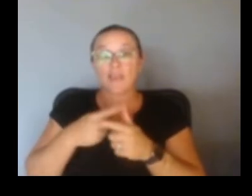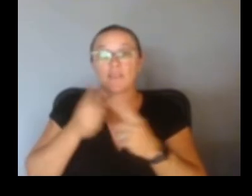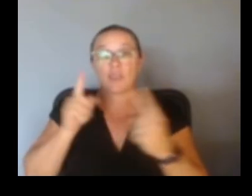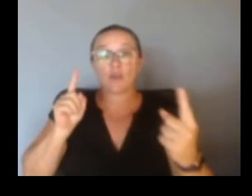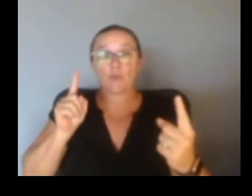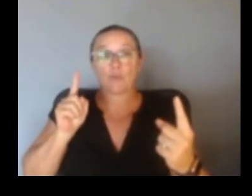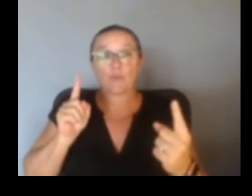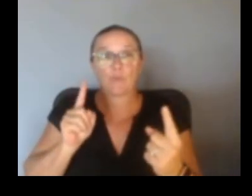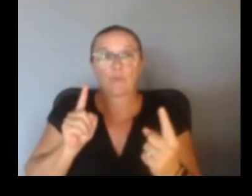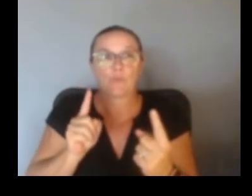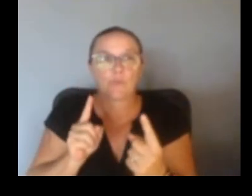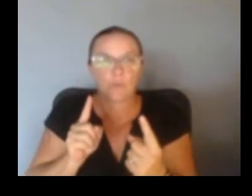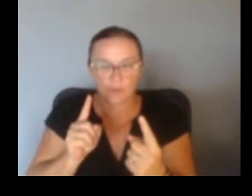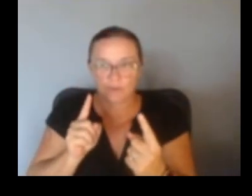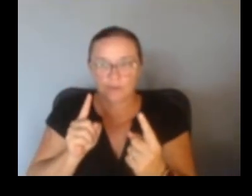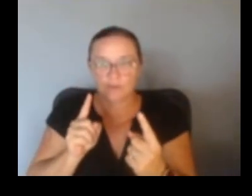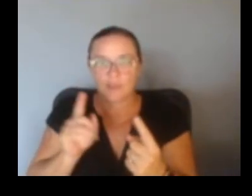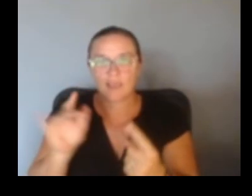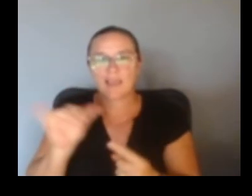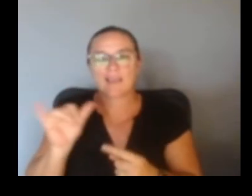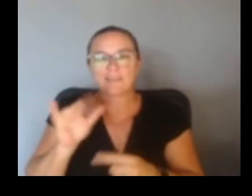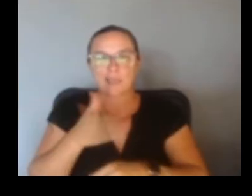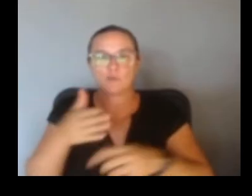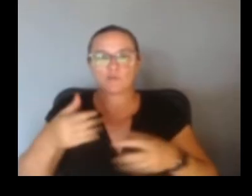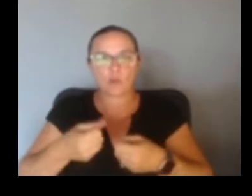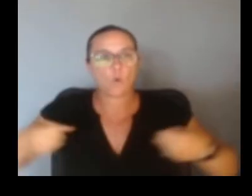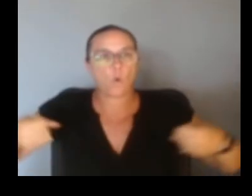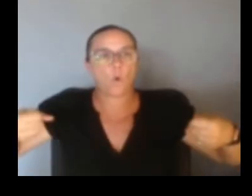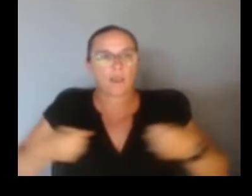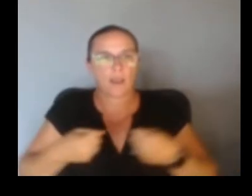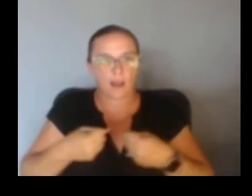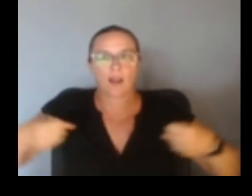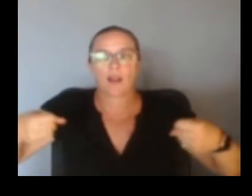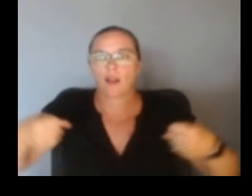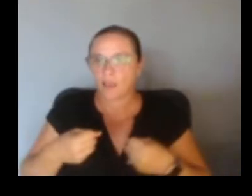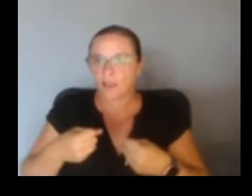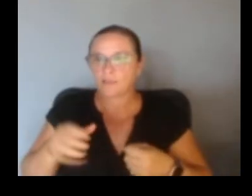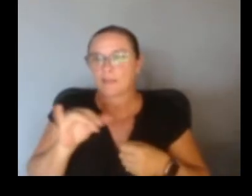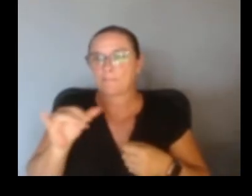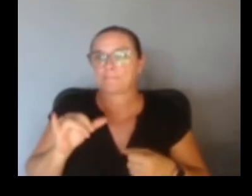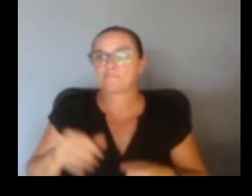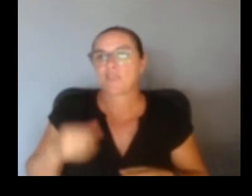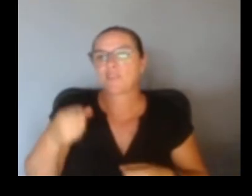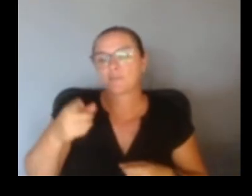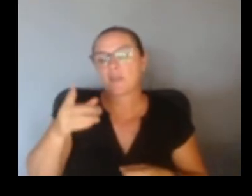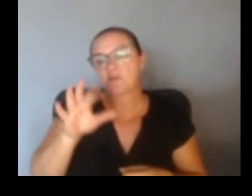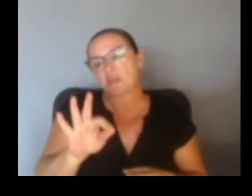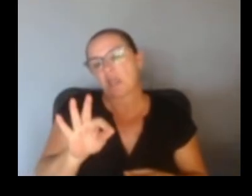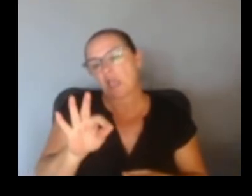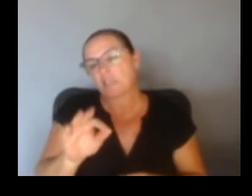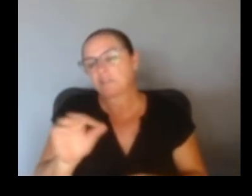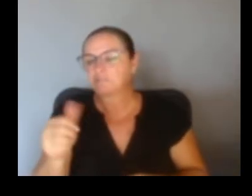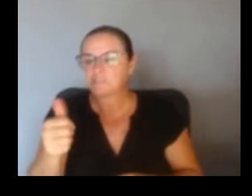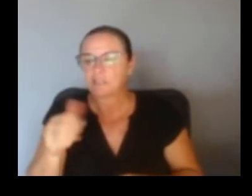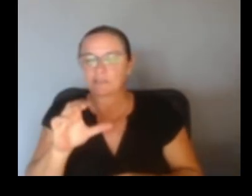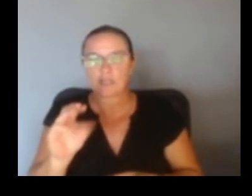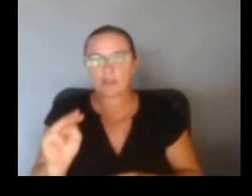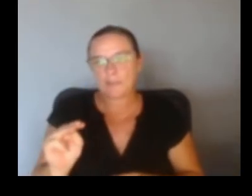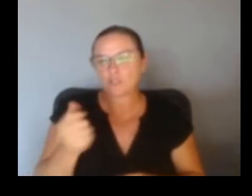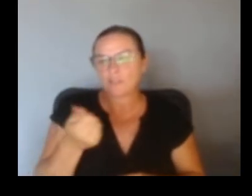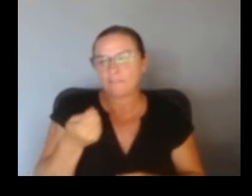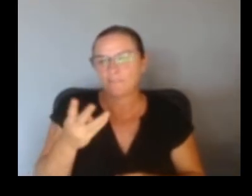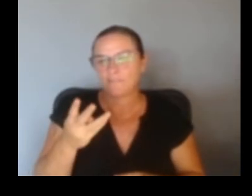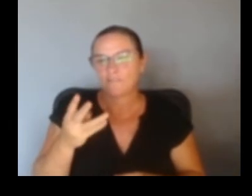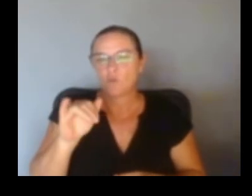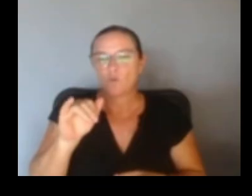our accordion back. And this is a range of about 9 or 10 centimeters or a few inches here that we're moving every